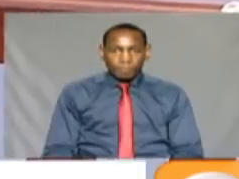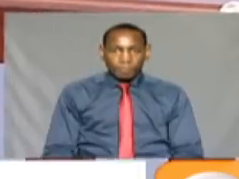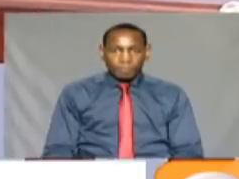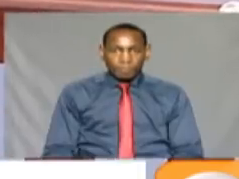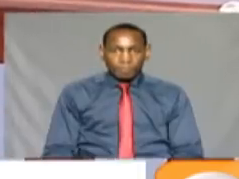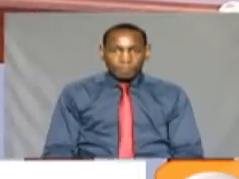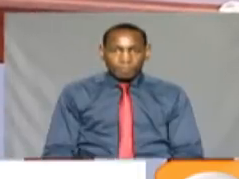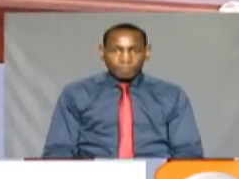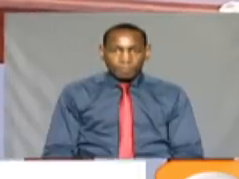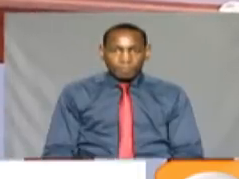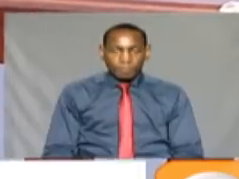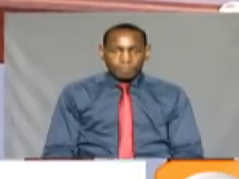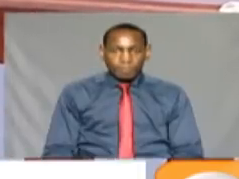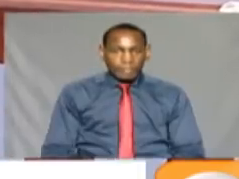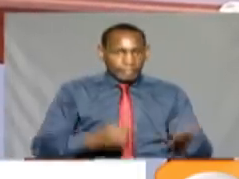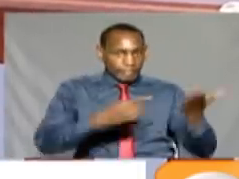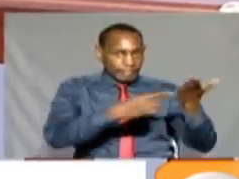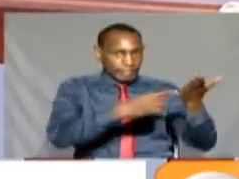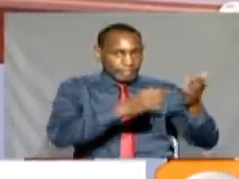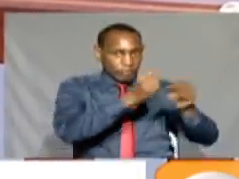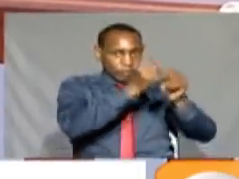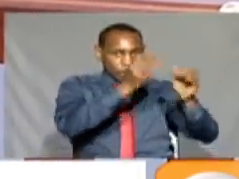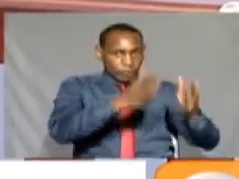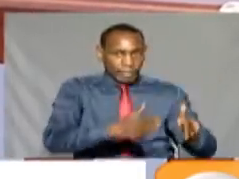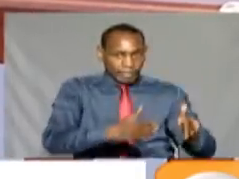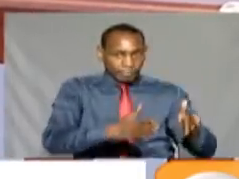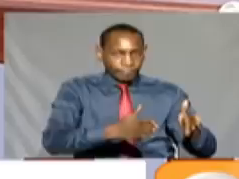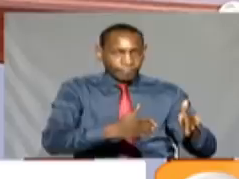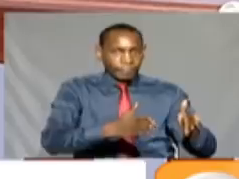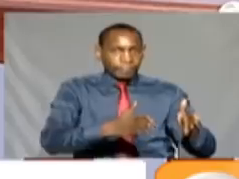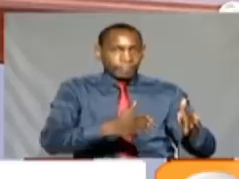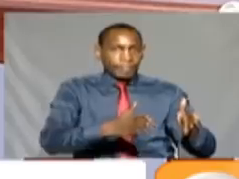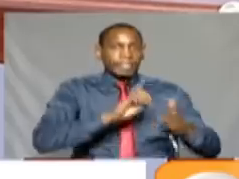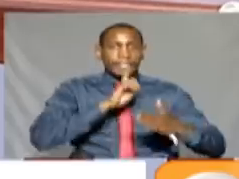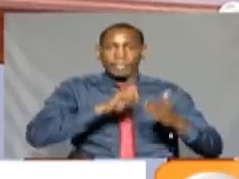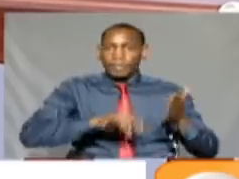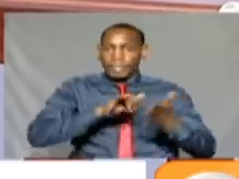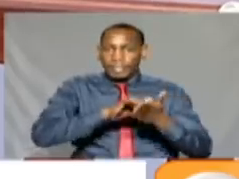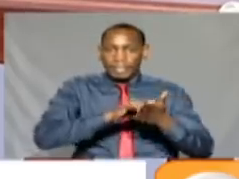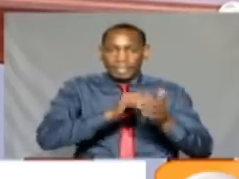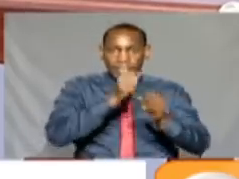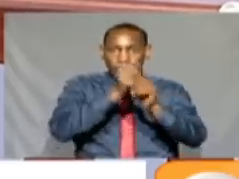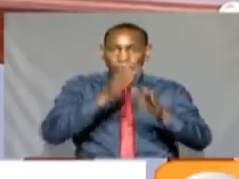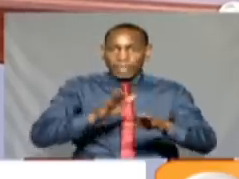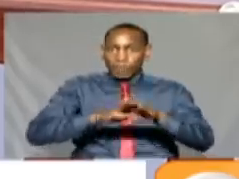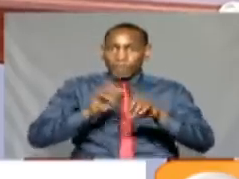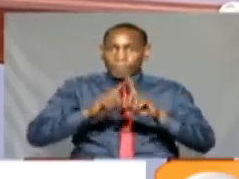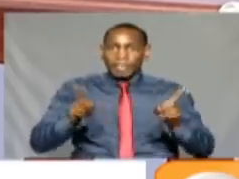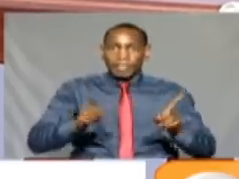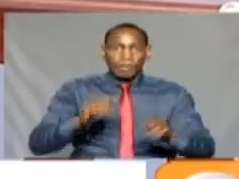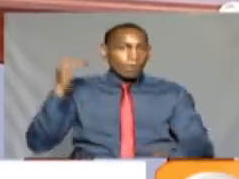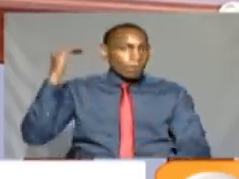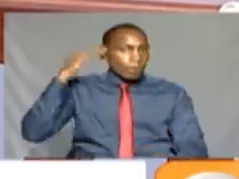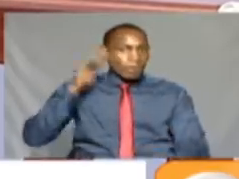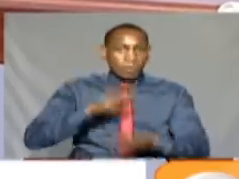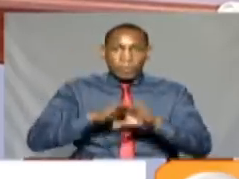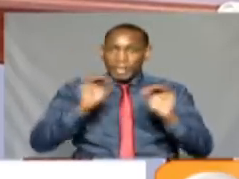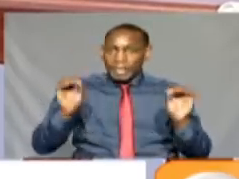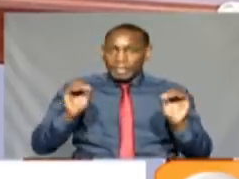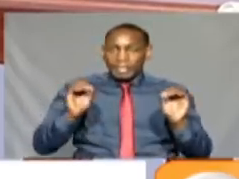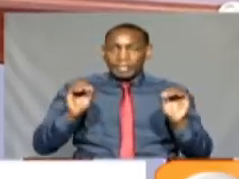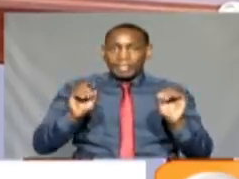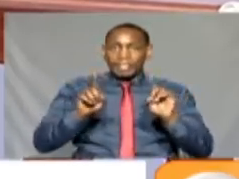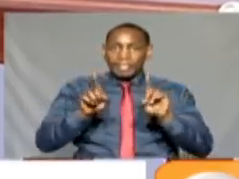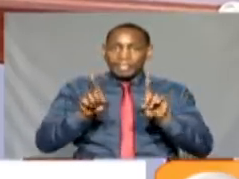So one day we went and recorded some stuff. Yeah. And then we were told by the Nini that, oh, your stuff was good, but the sound was bad. And you still have to deliver